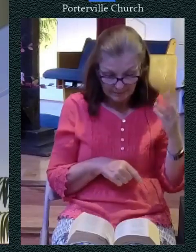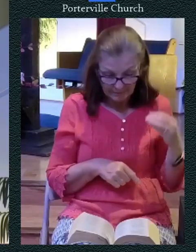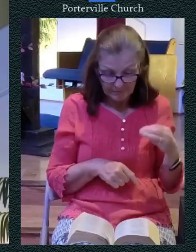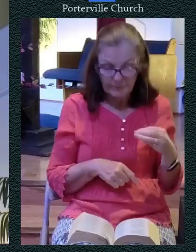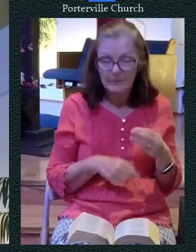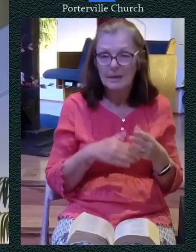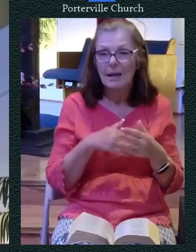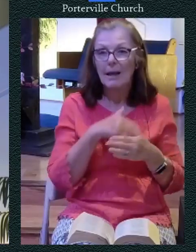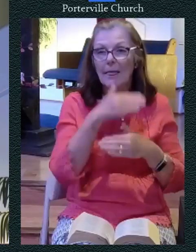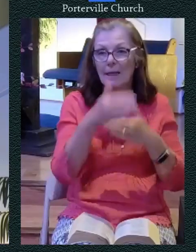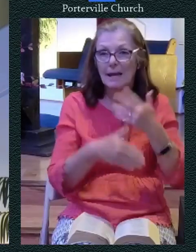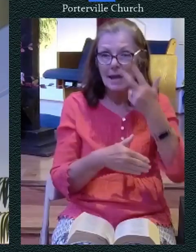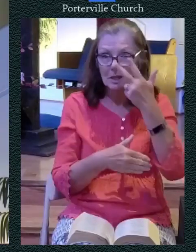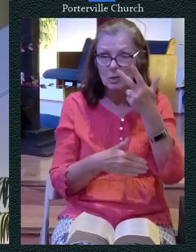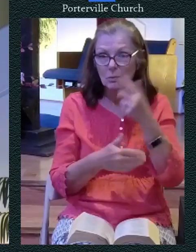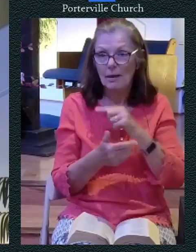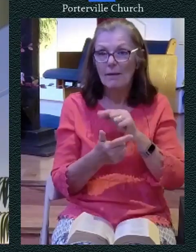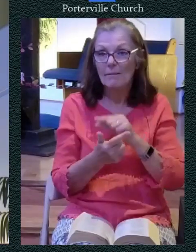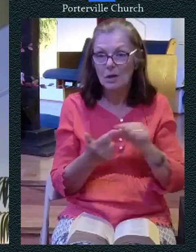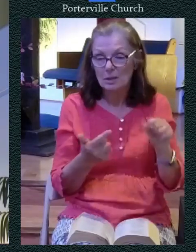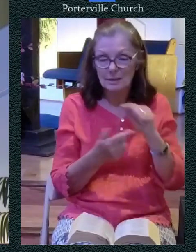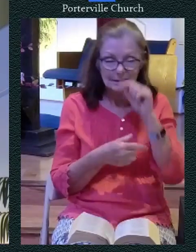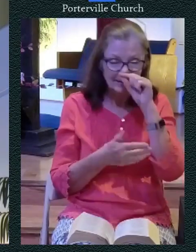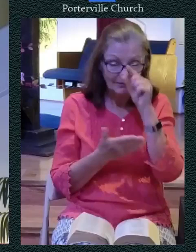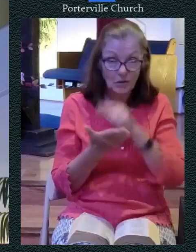of this psalm, of this prayer.